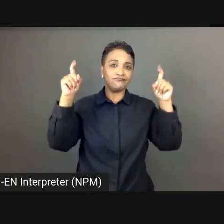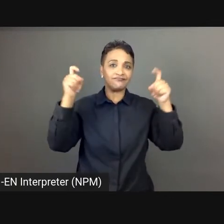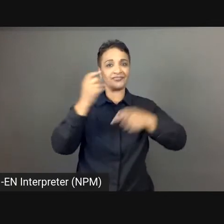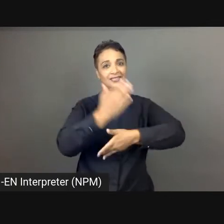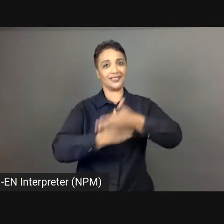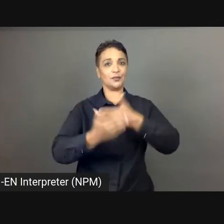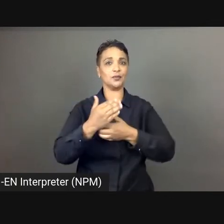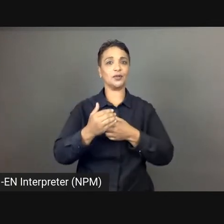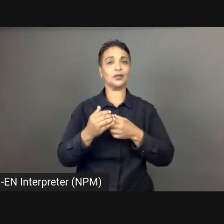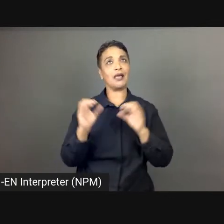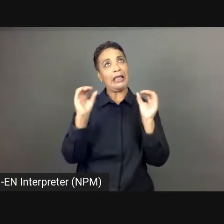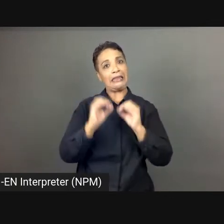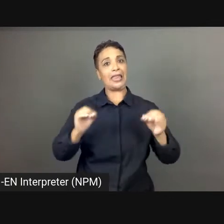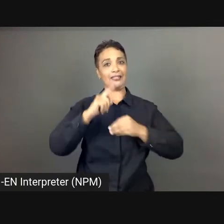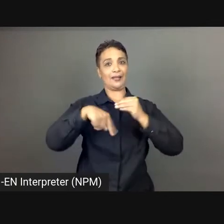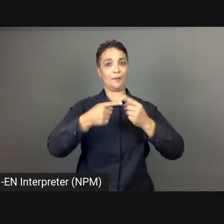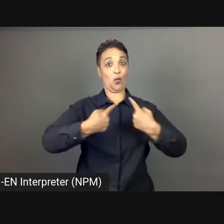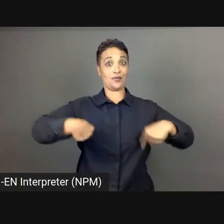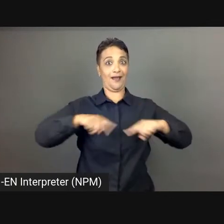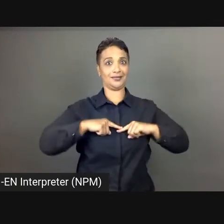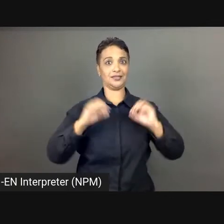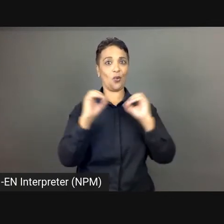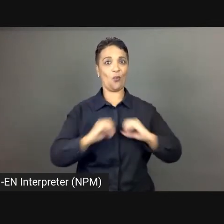I think sometimes we can say that